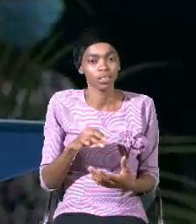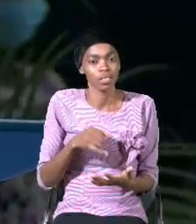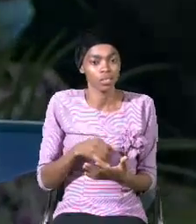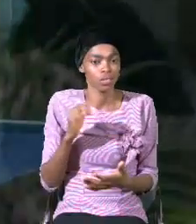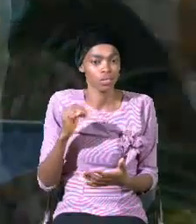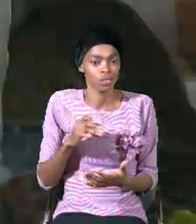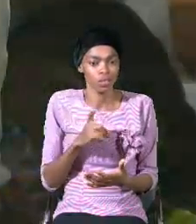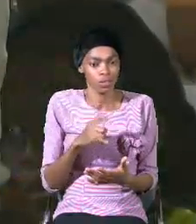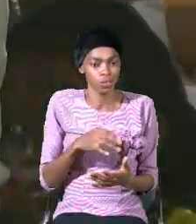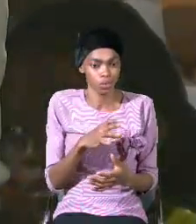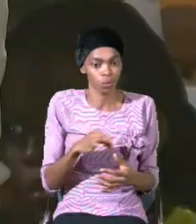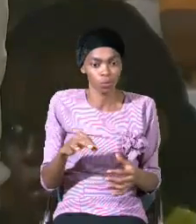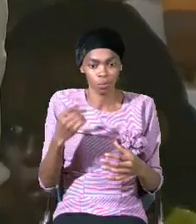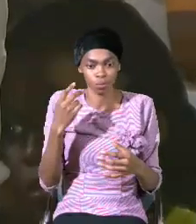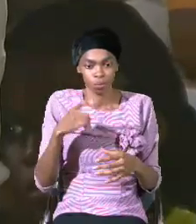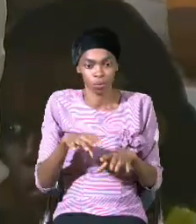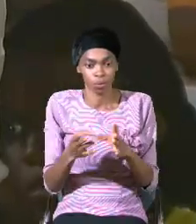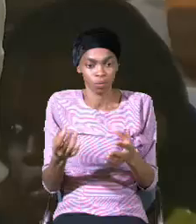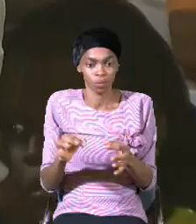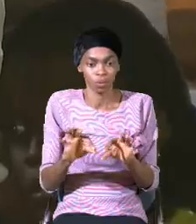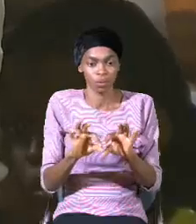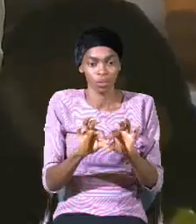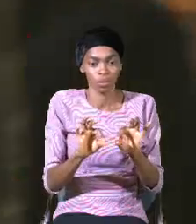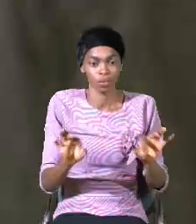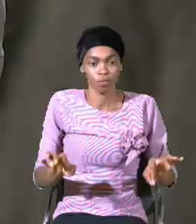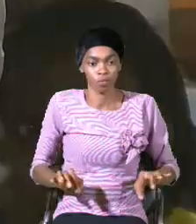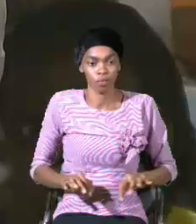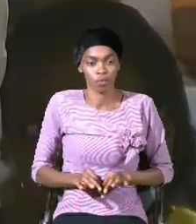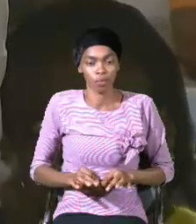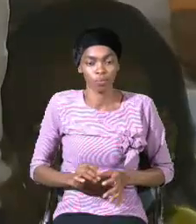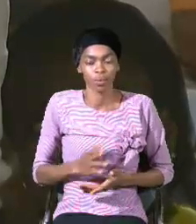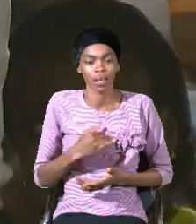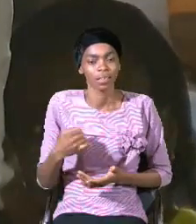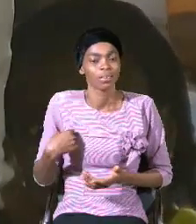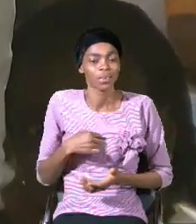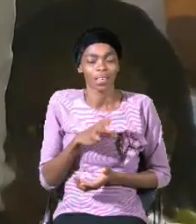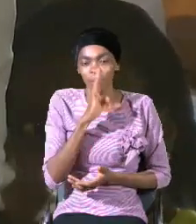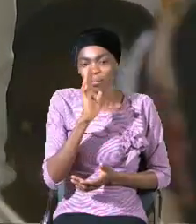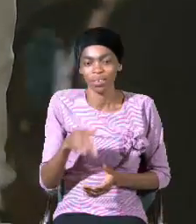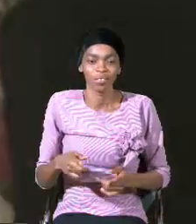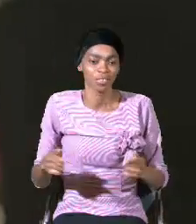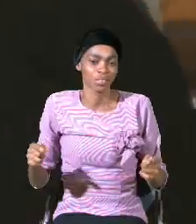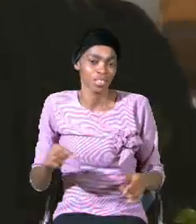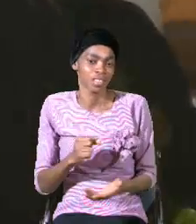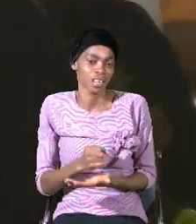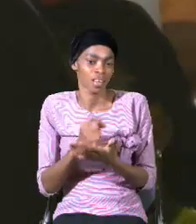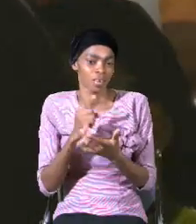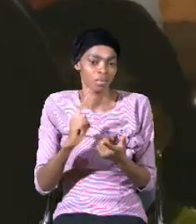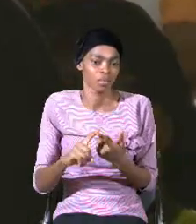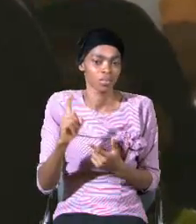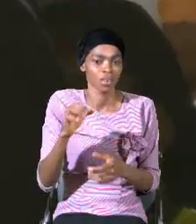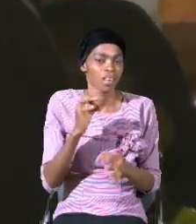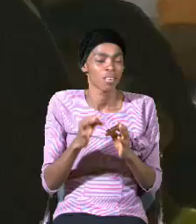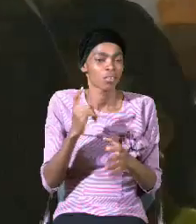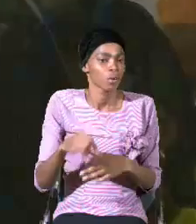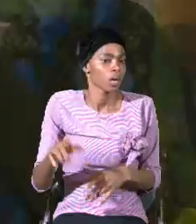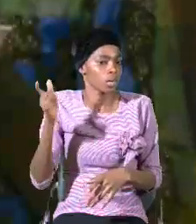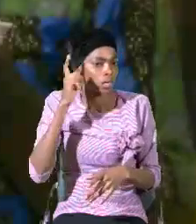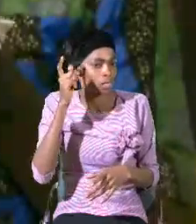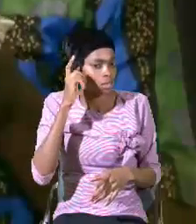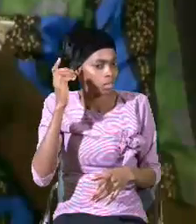that we can be of great benefit to you. If you're listening on radio, there is a phone